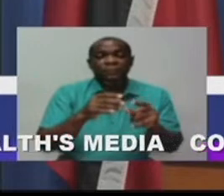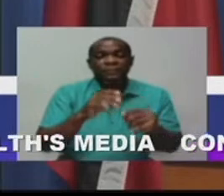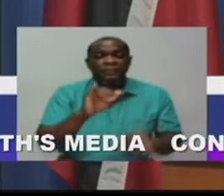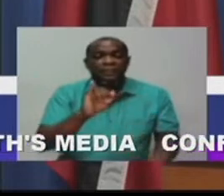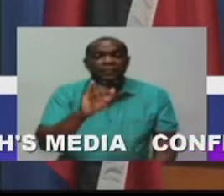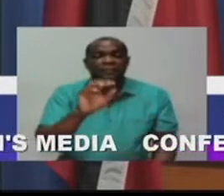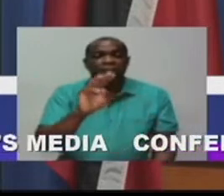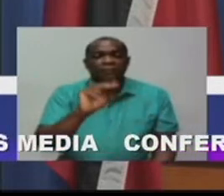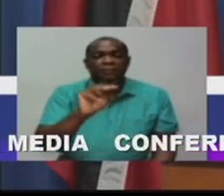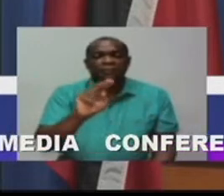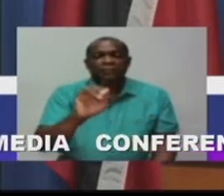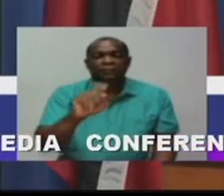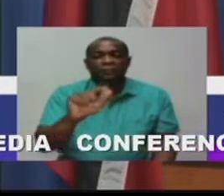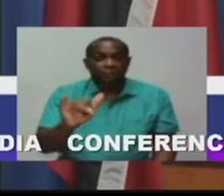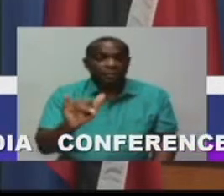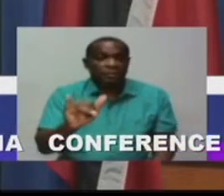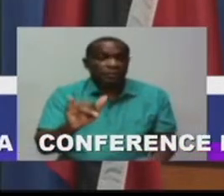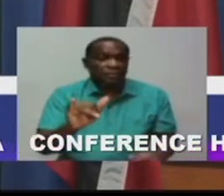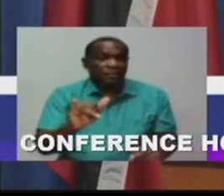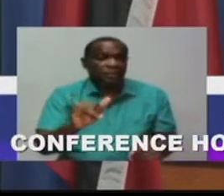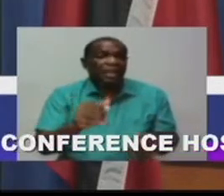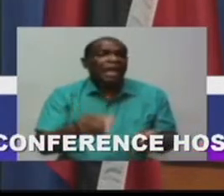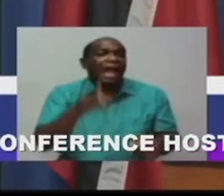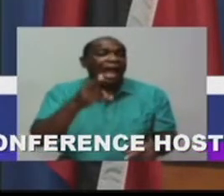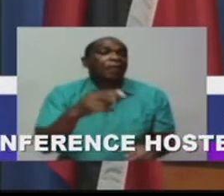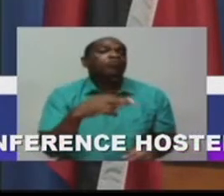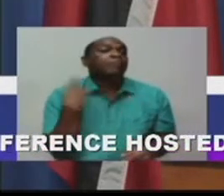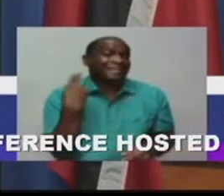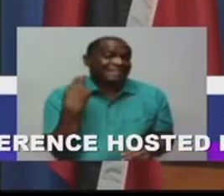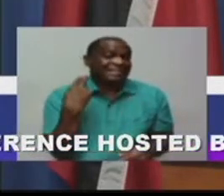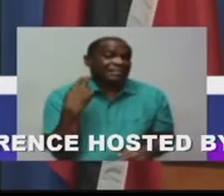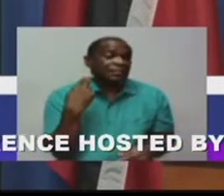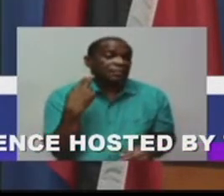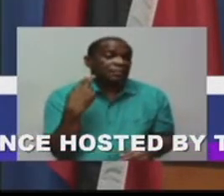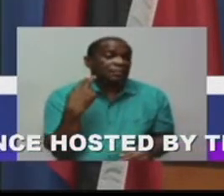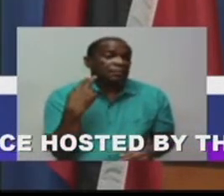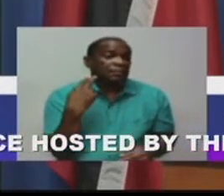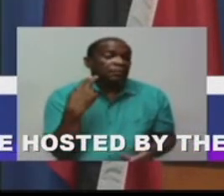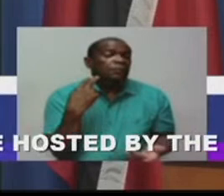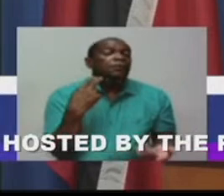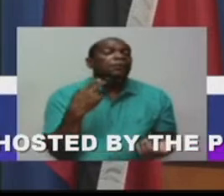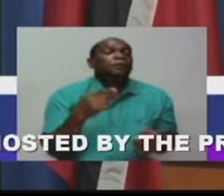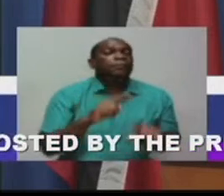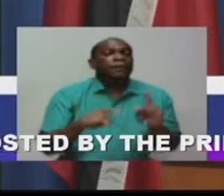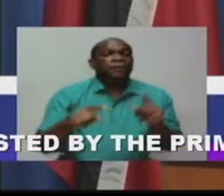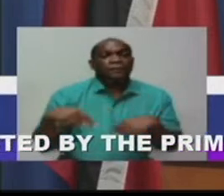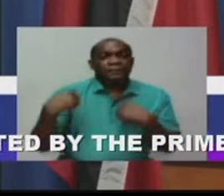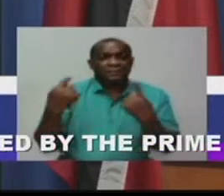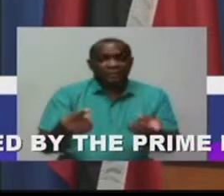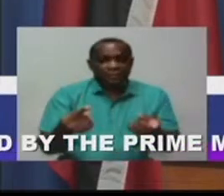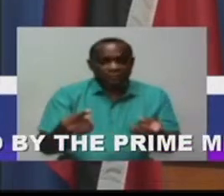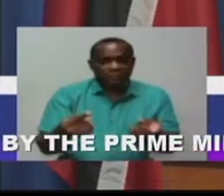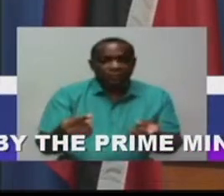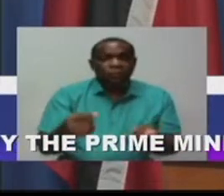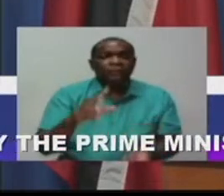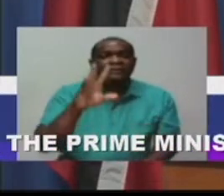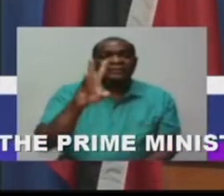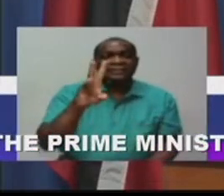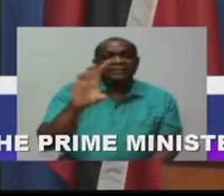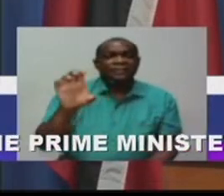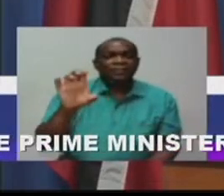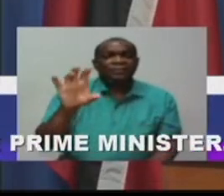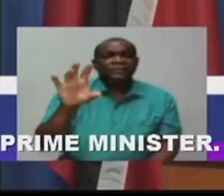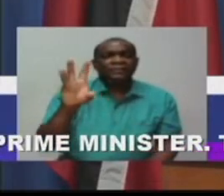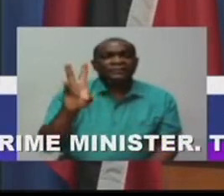vaccinated. Since June 8 to present, we have 668 deaths. Of those, we have 3 persons, all of which